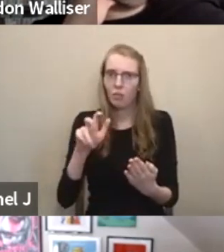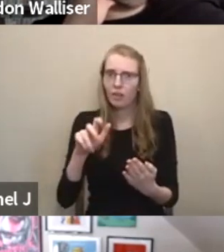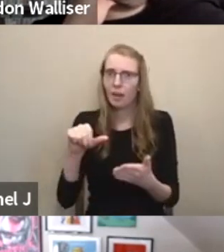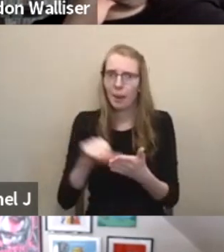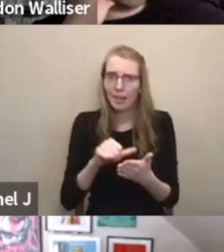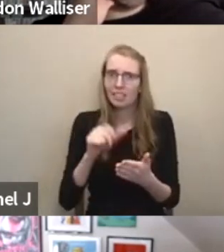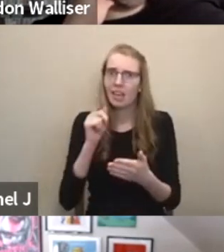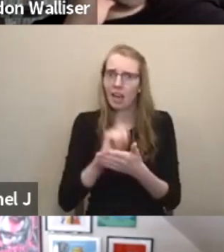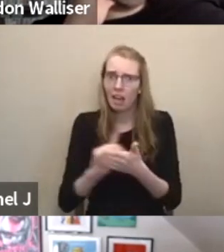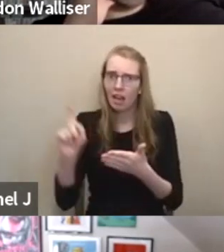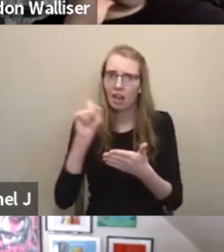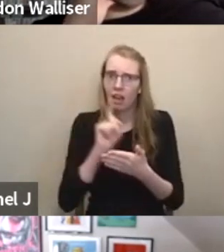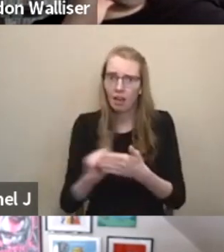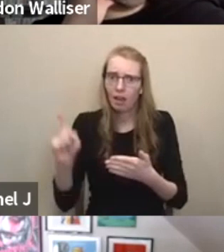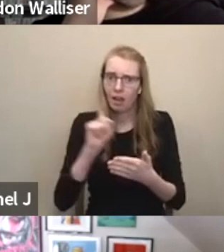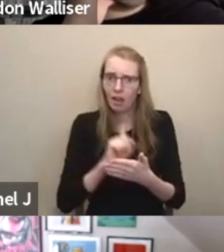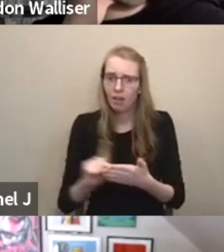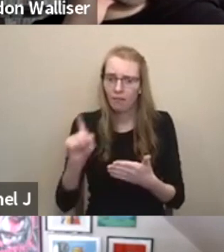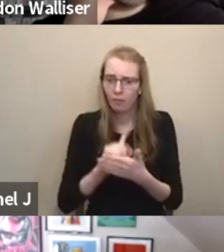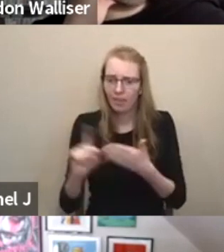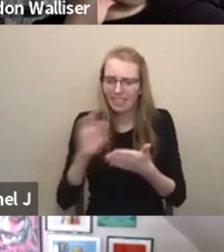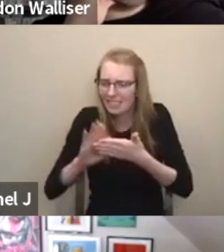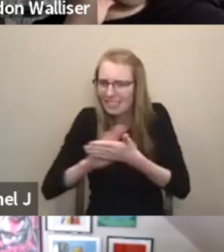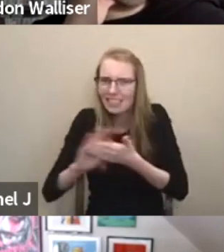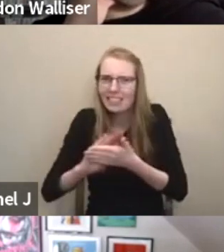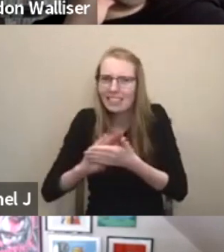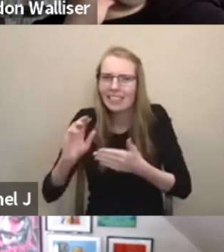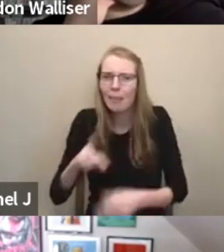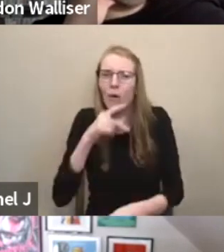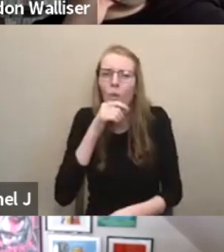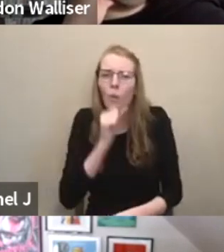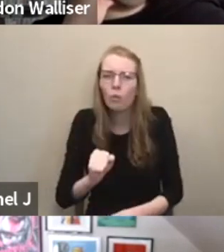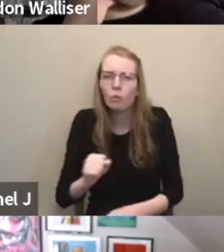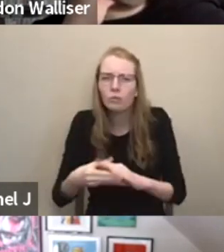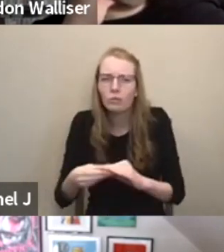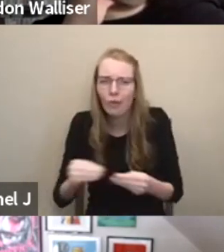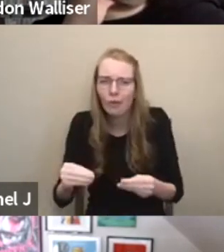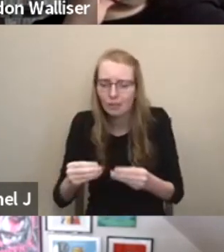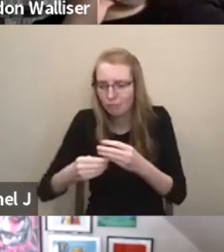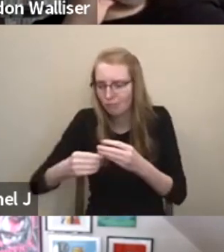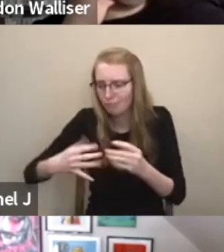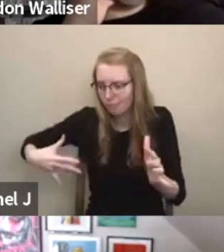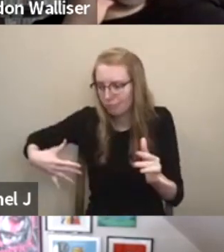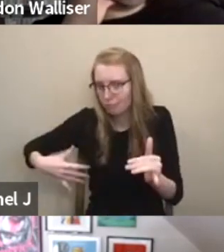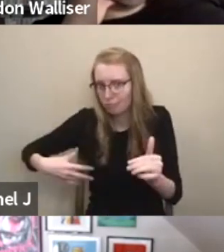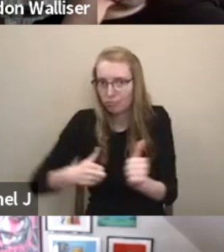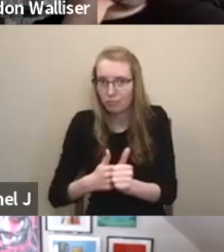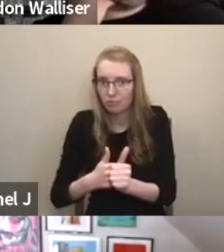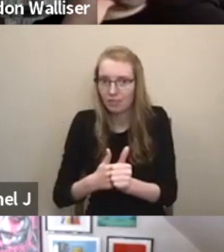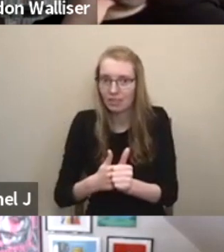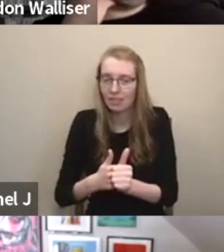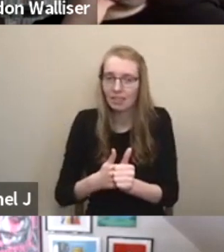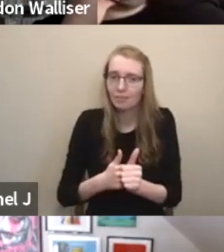week to go through the slush pile. I would get hired for a 3 or 4 week period by my then